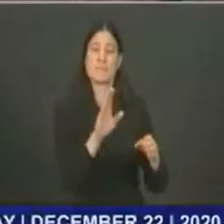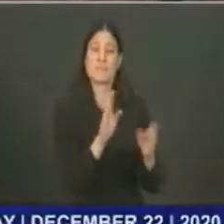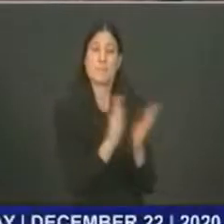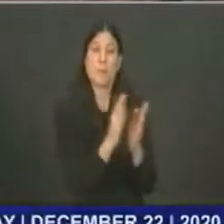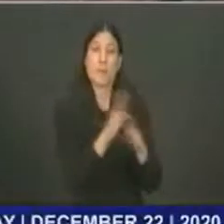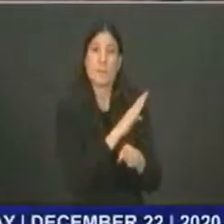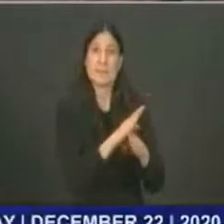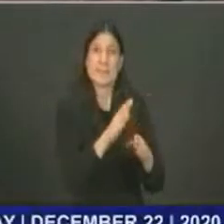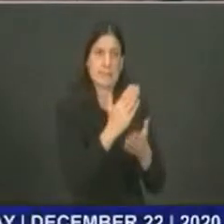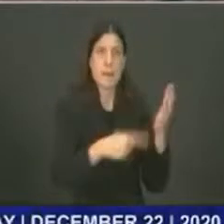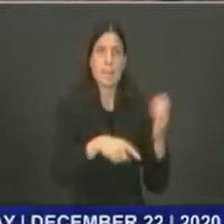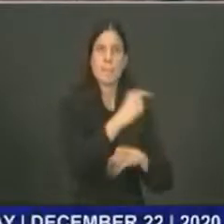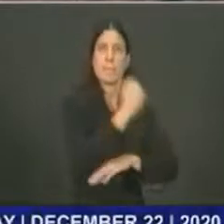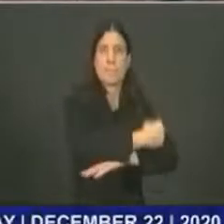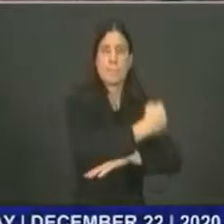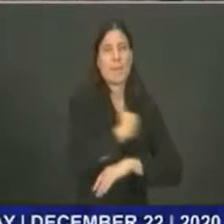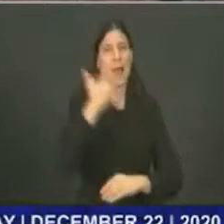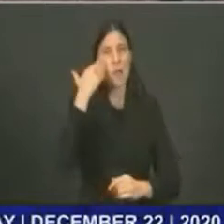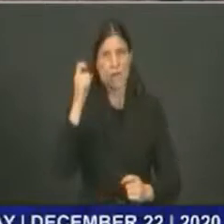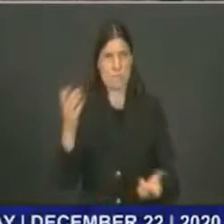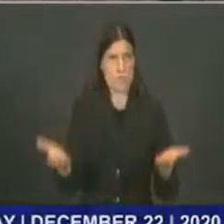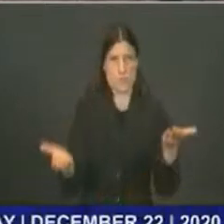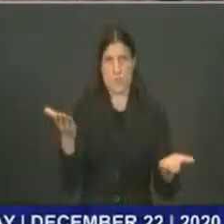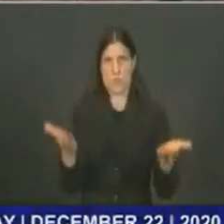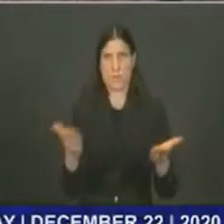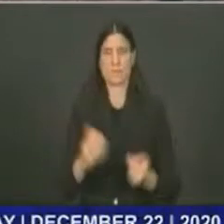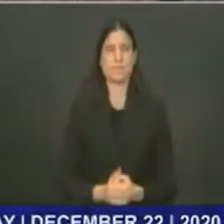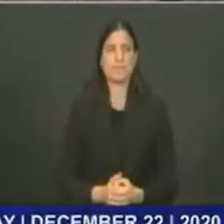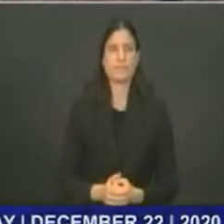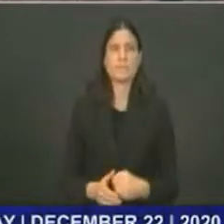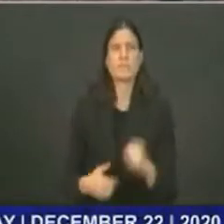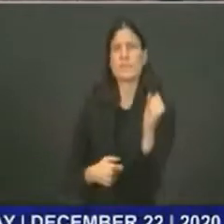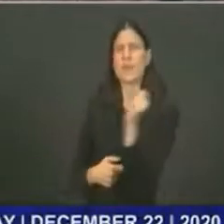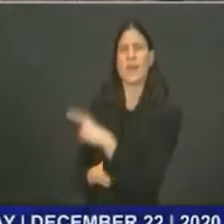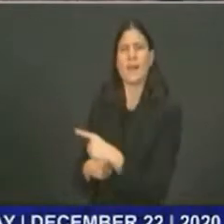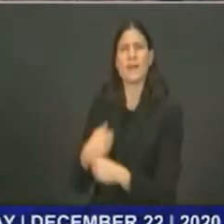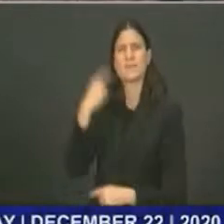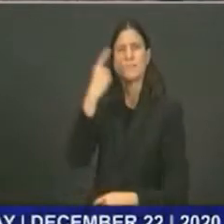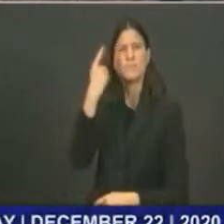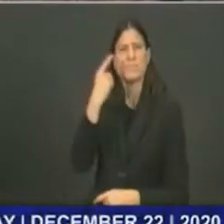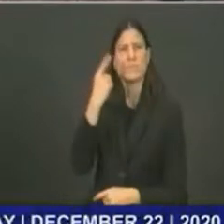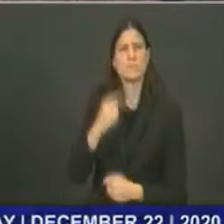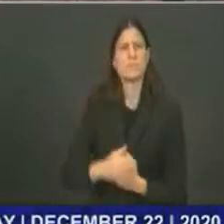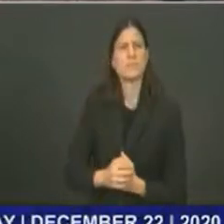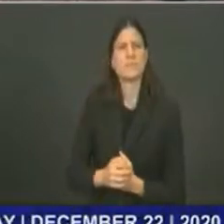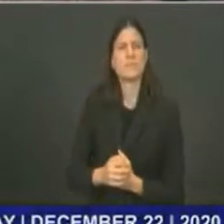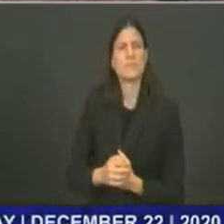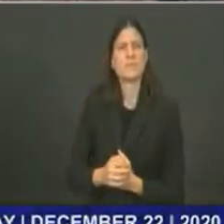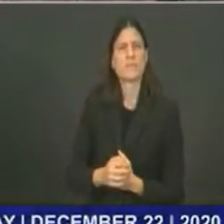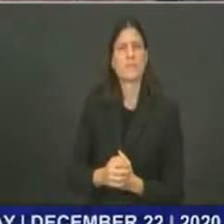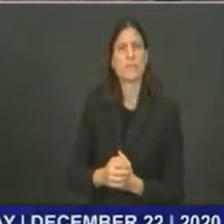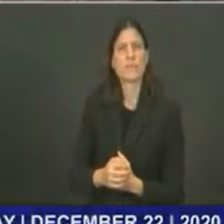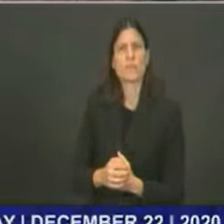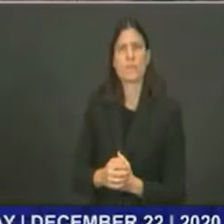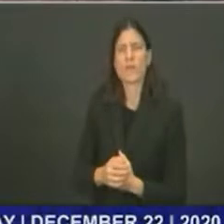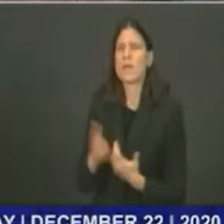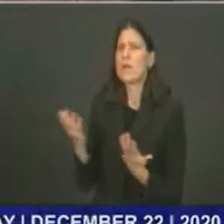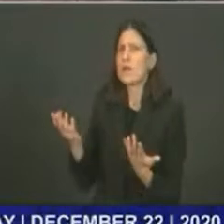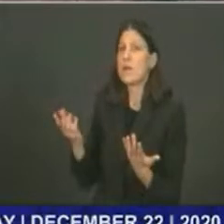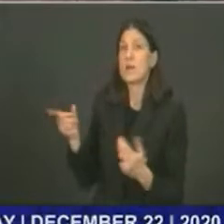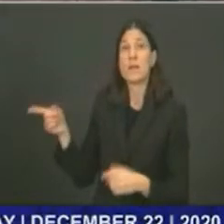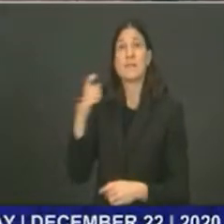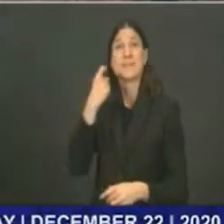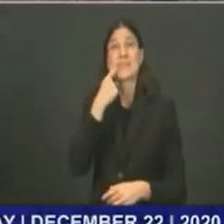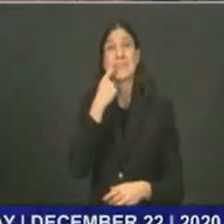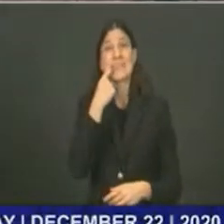Governor Raimondo, as you're aware, just outside prior to this week's press conference, the Rhode Island Coalition of Wedding and Event